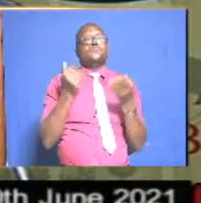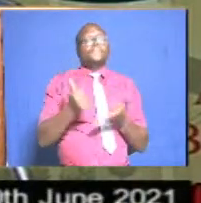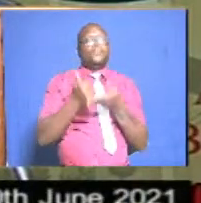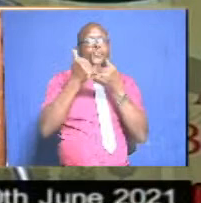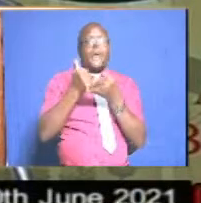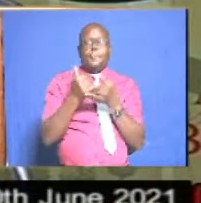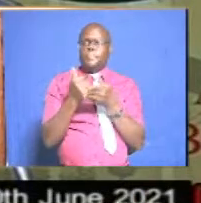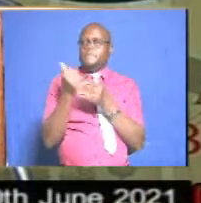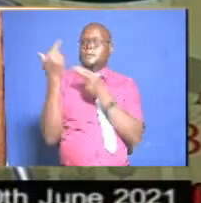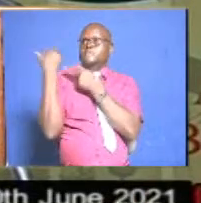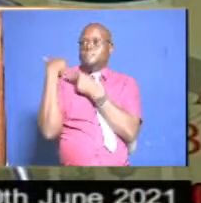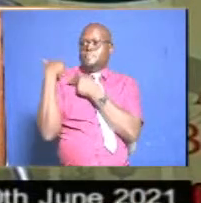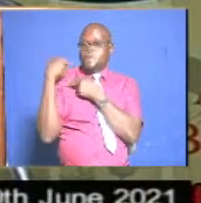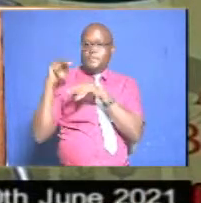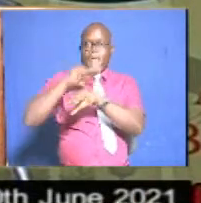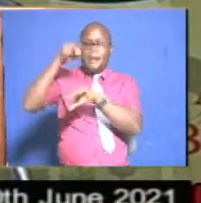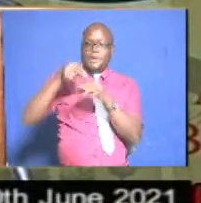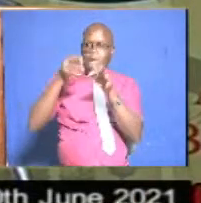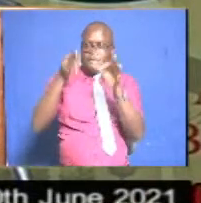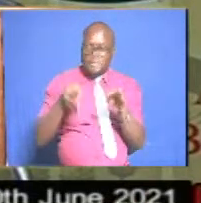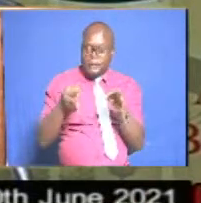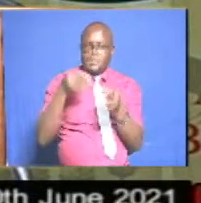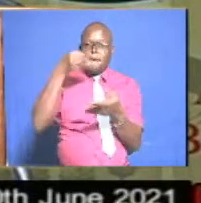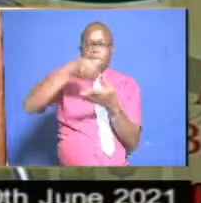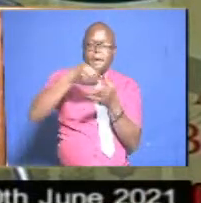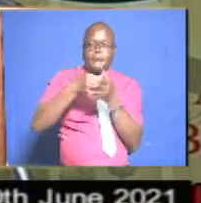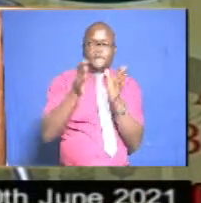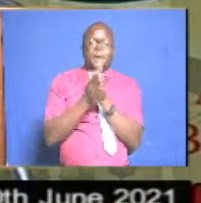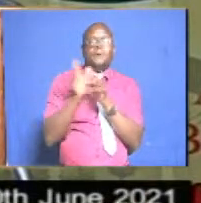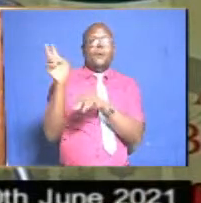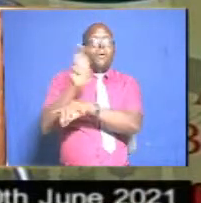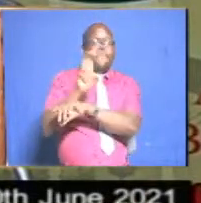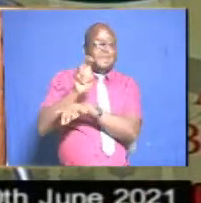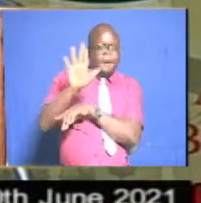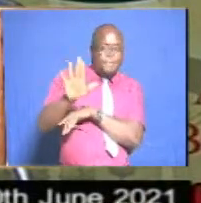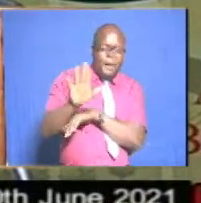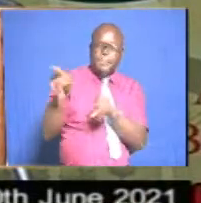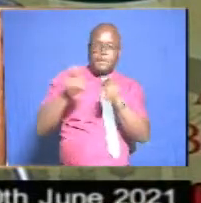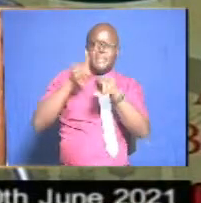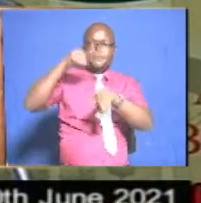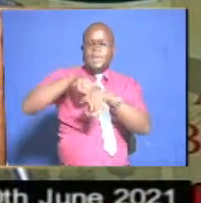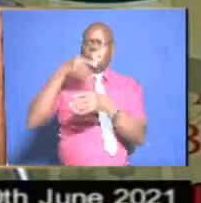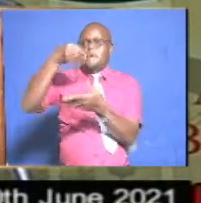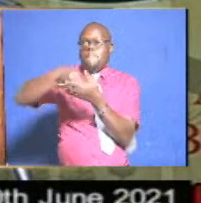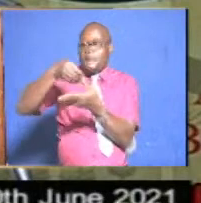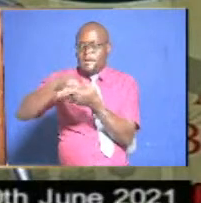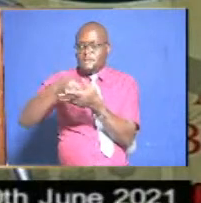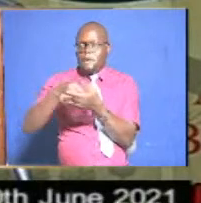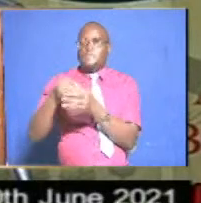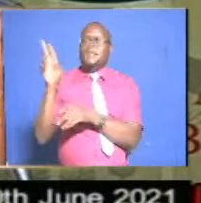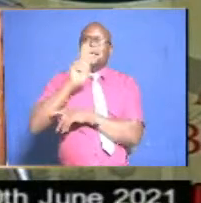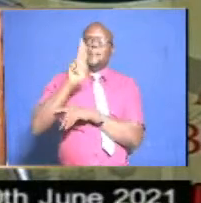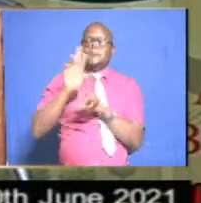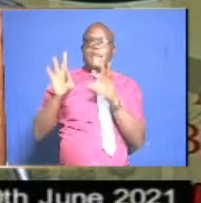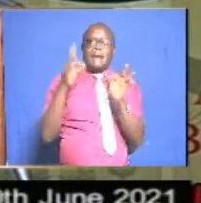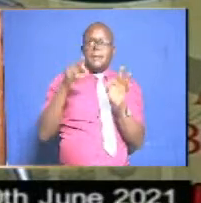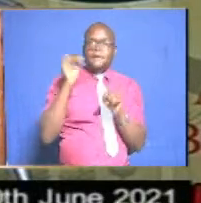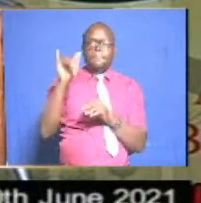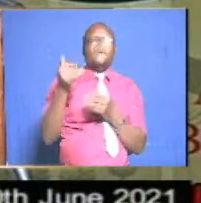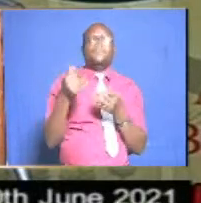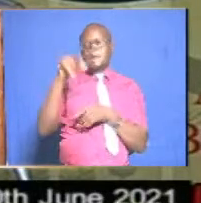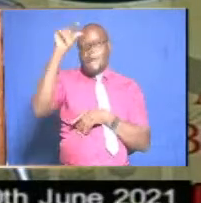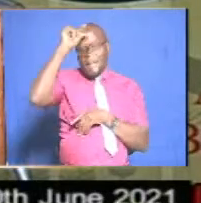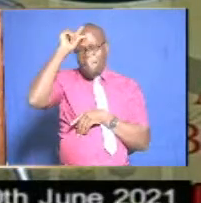statutory role of the National Treasury in financial and operational oversight, as well as the financial risk analysis for state